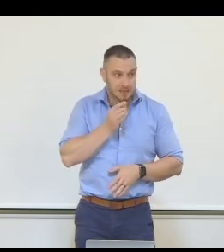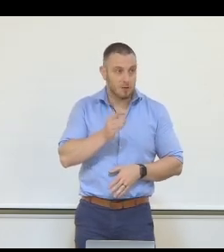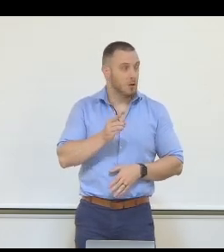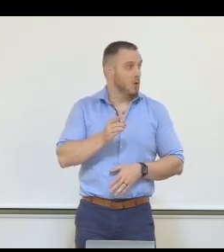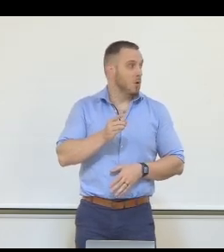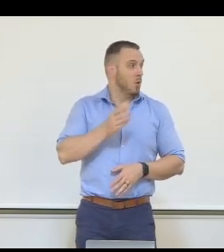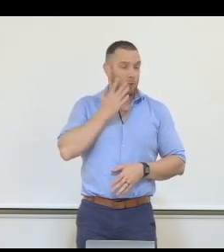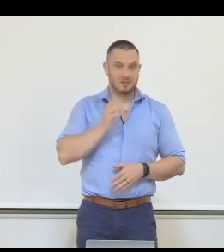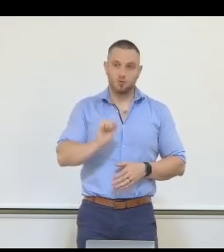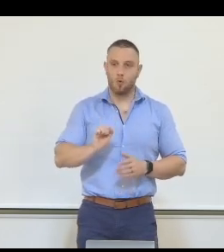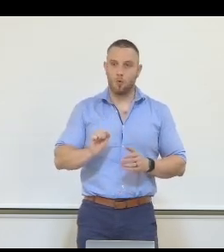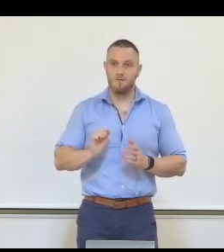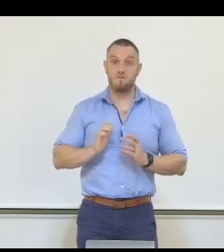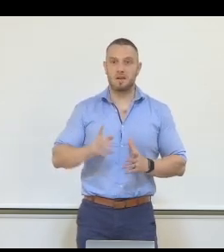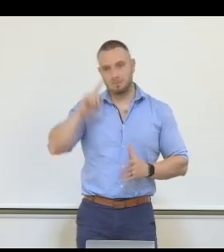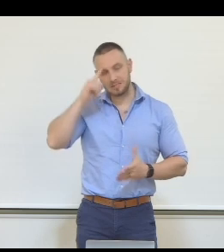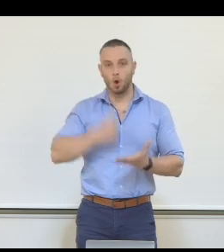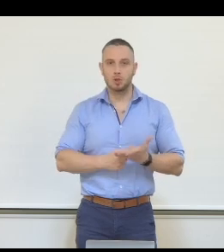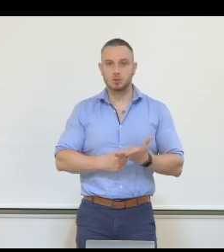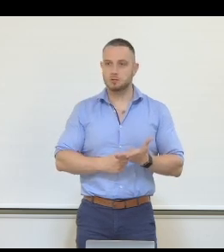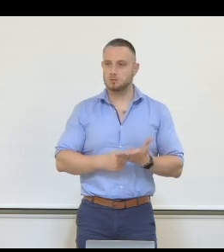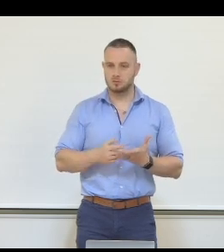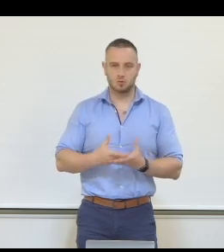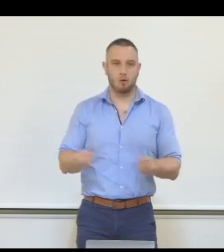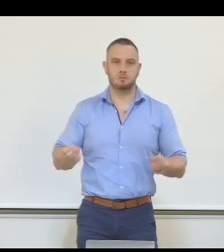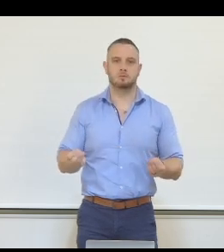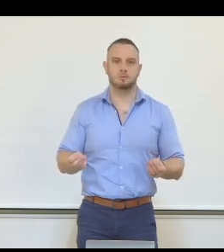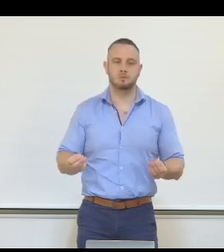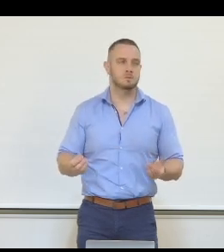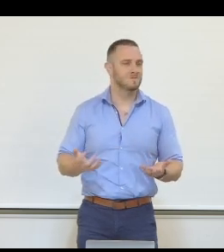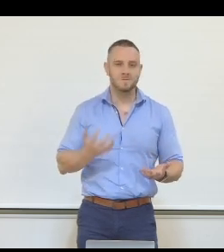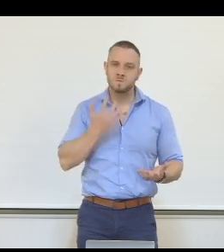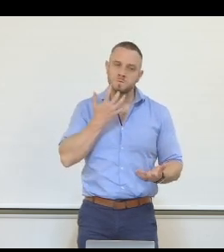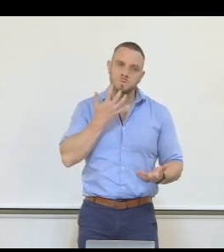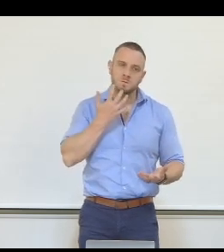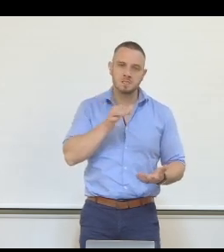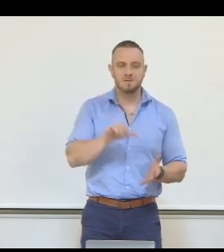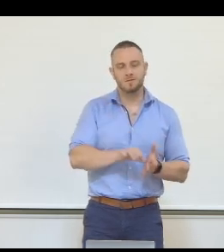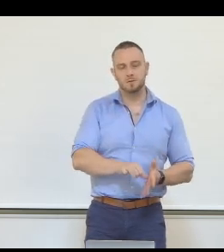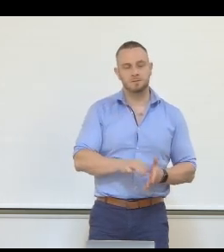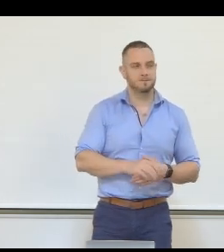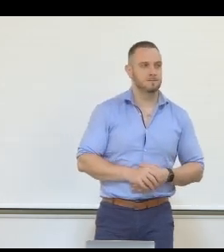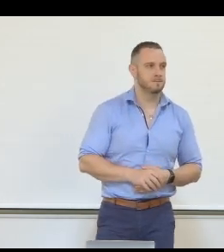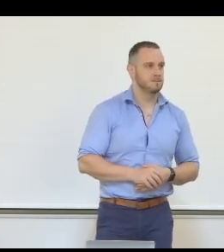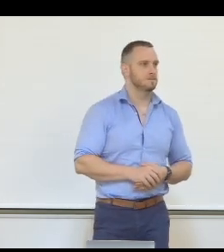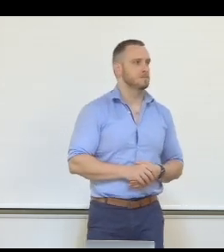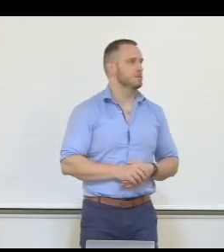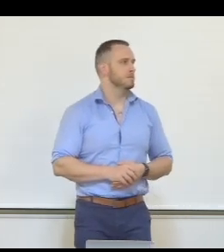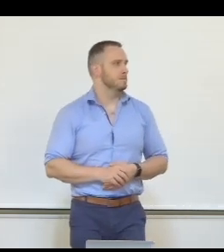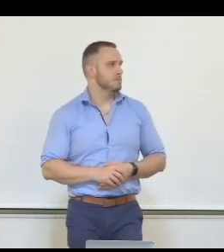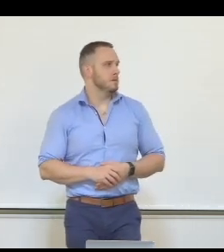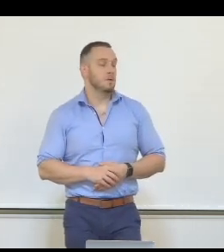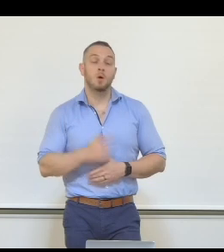lose that freedom of eating whatever you feel like at one point, it's kind of tough. But yeah, so